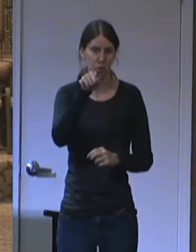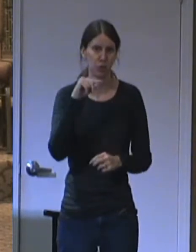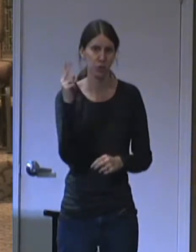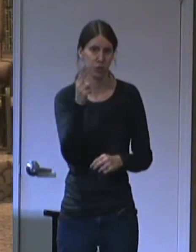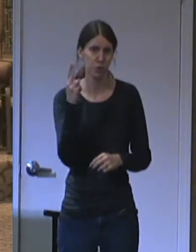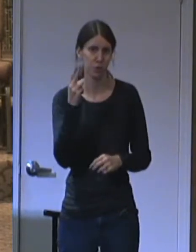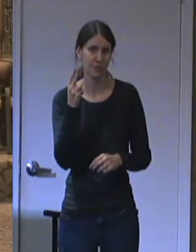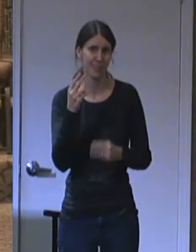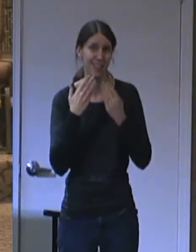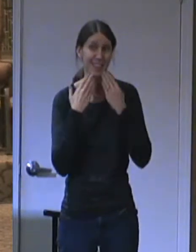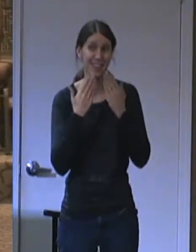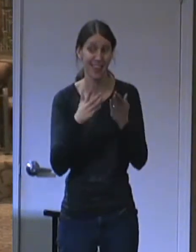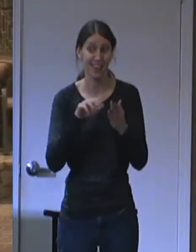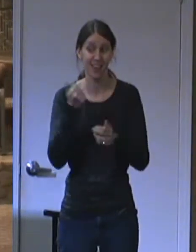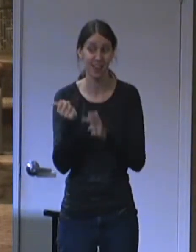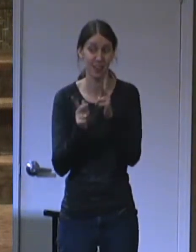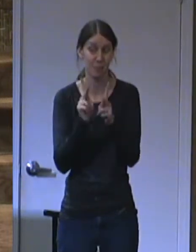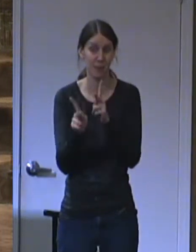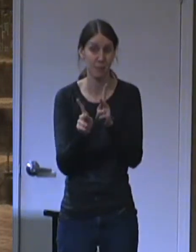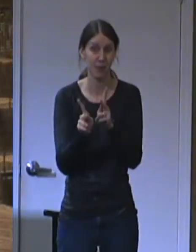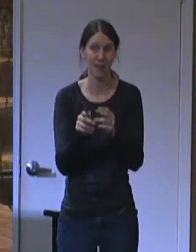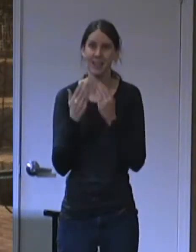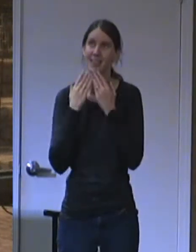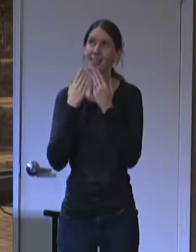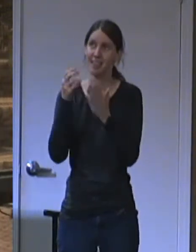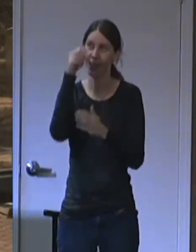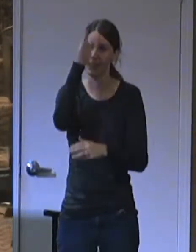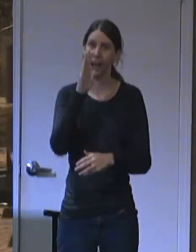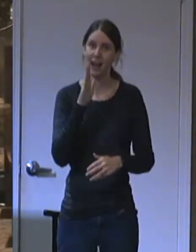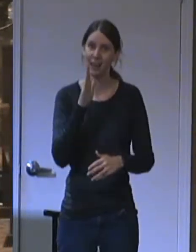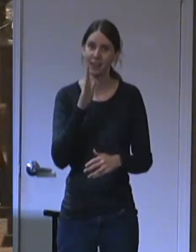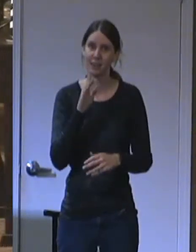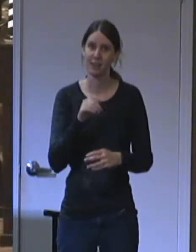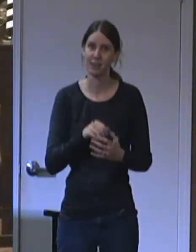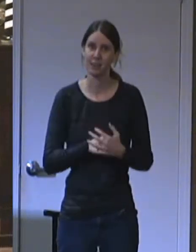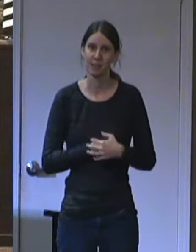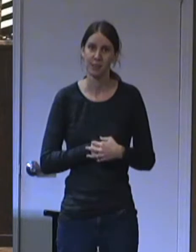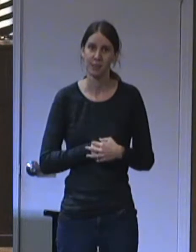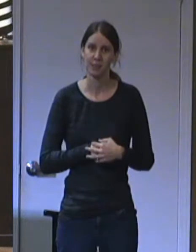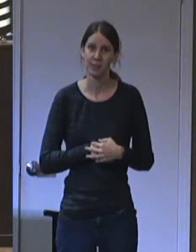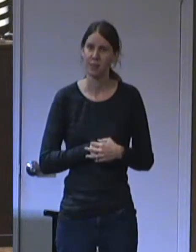God, to thank others, to be a blessing?